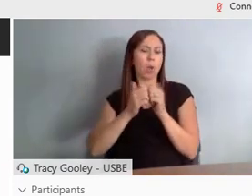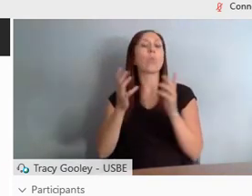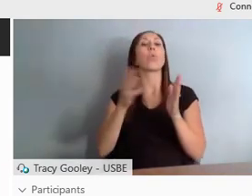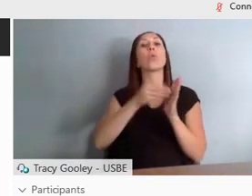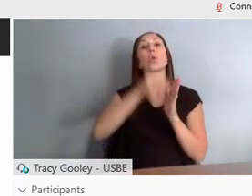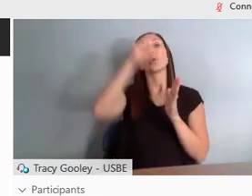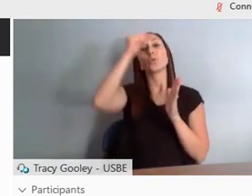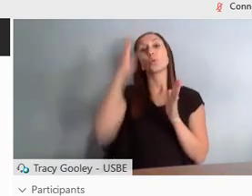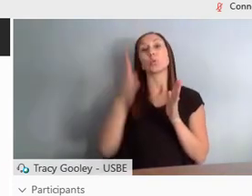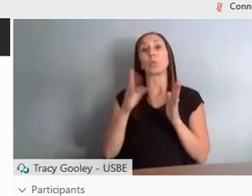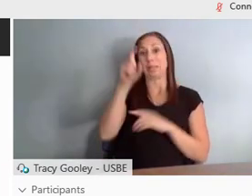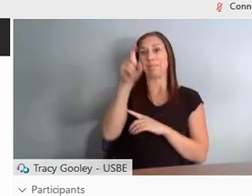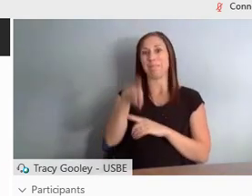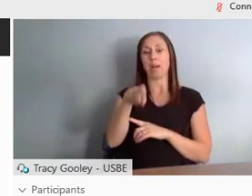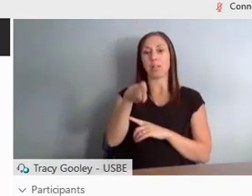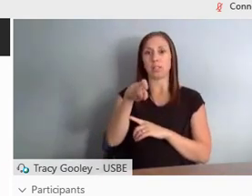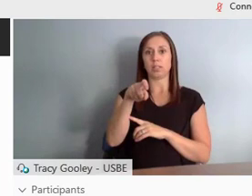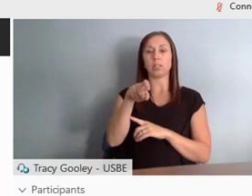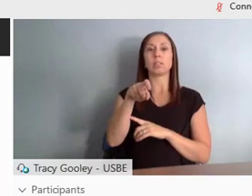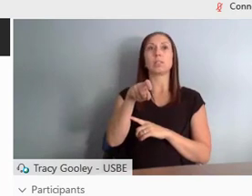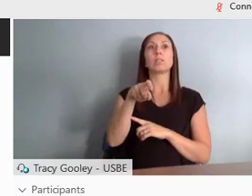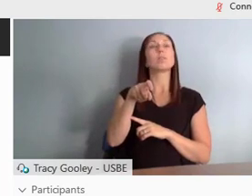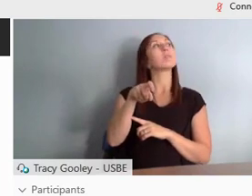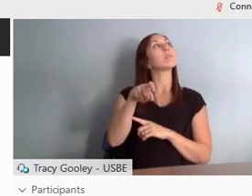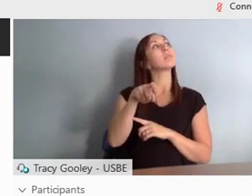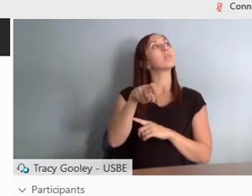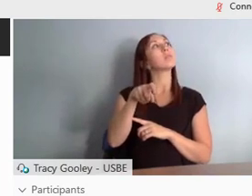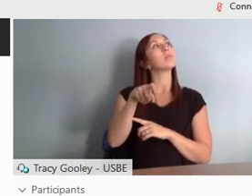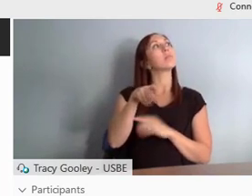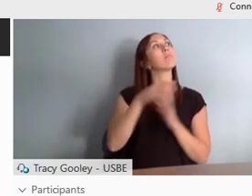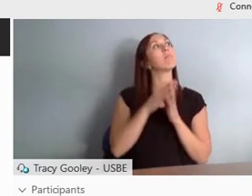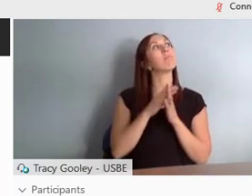to be able to complete each